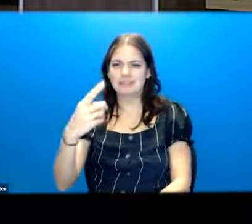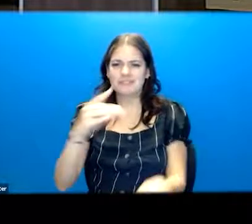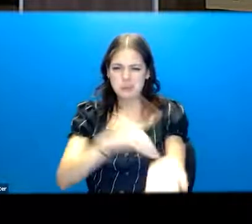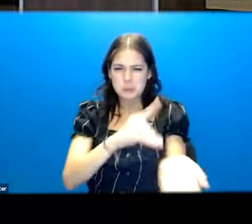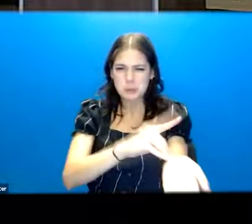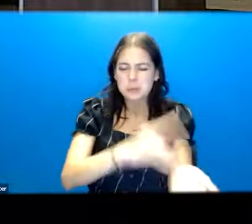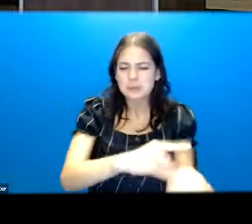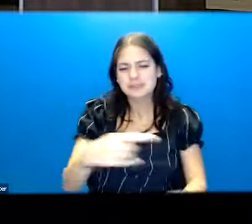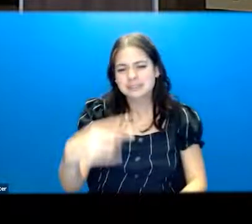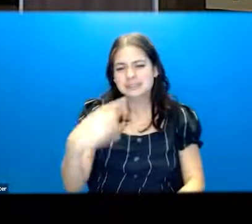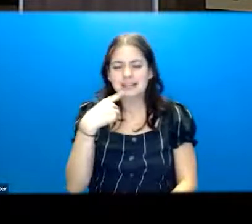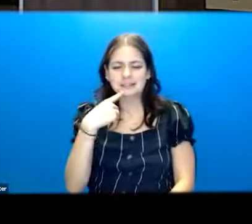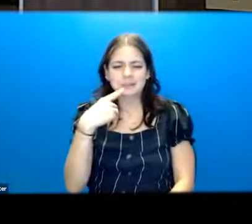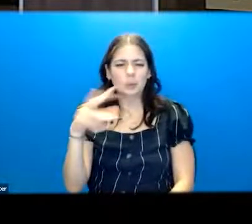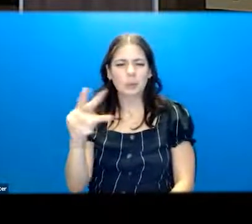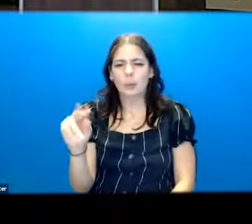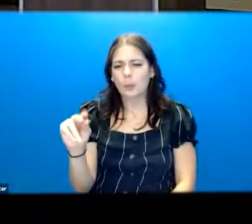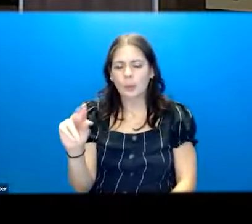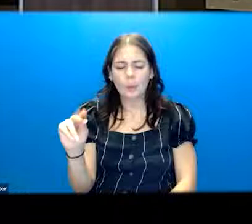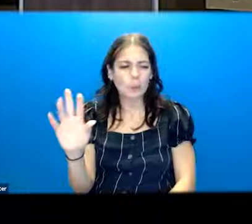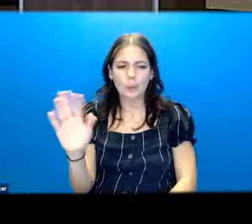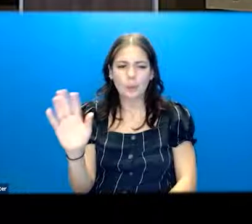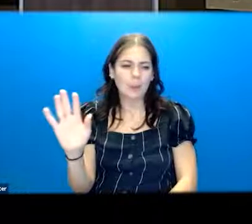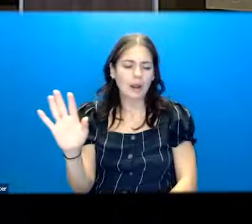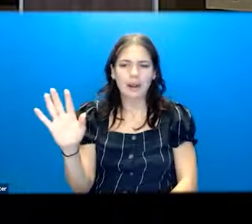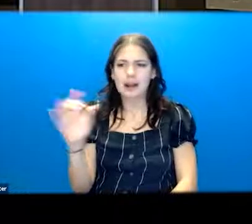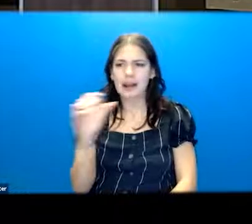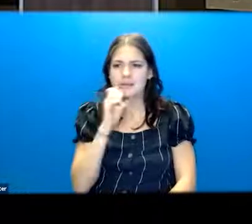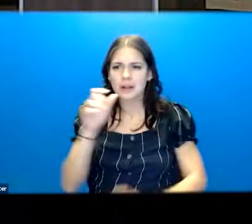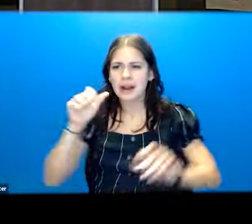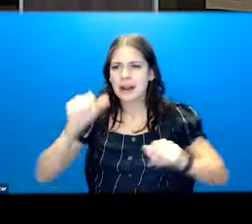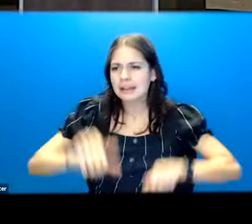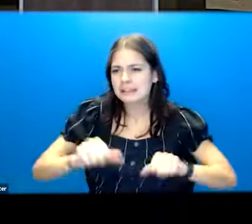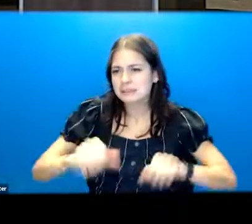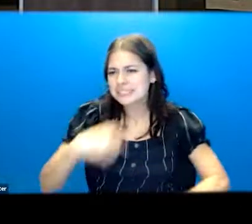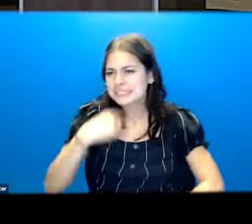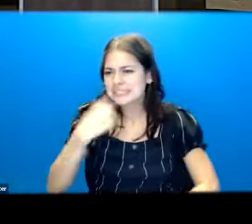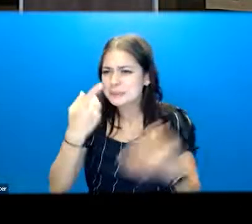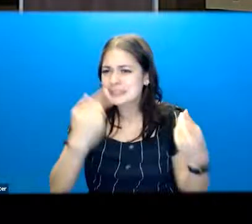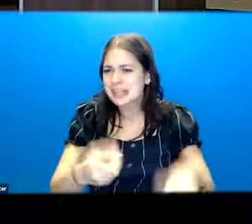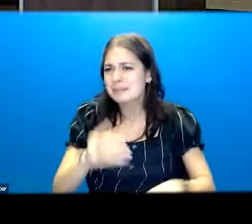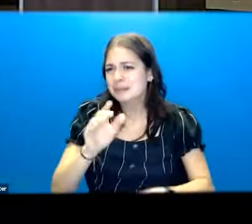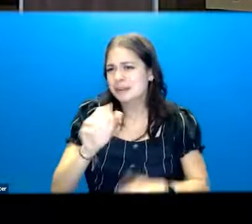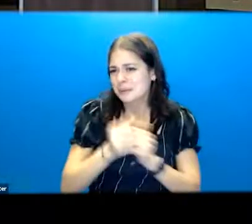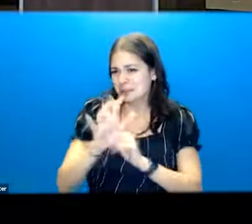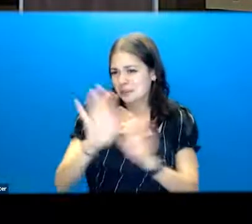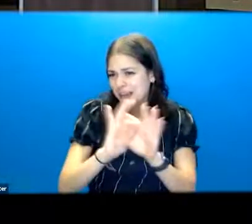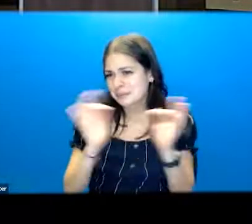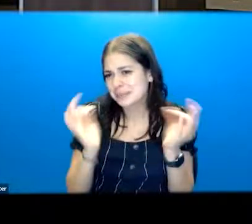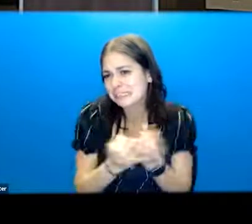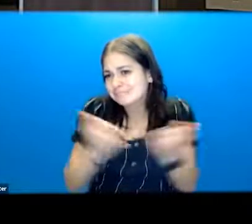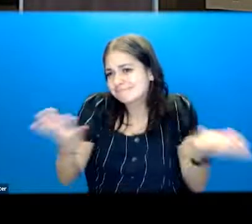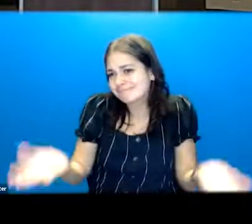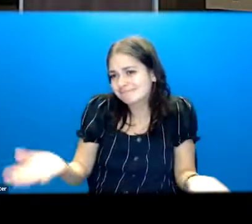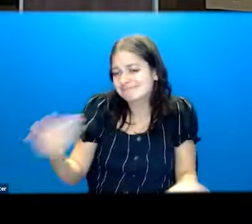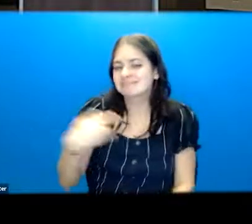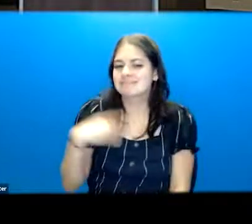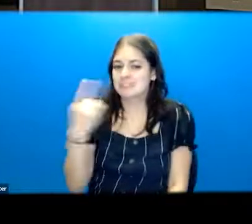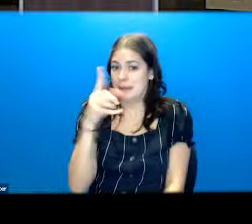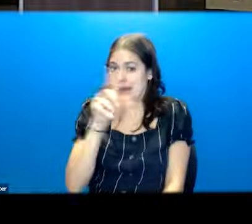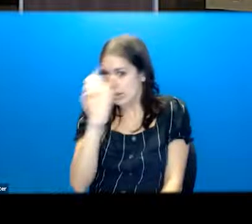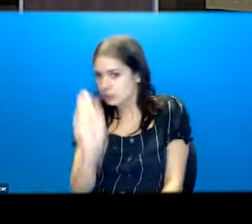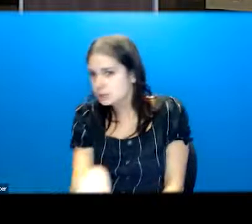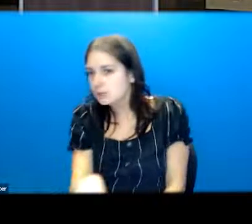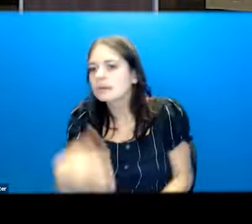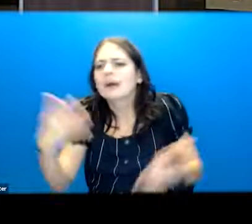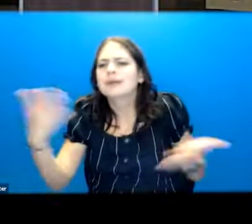like, well, no, I am not able to tell you what's going on with your loved one. And so somebody had asked her,